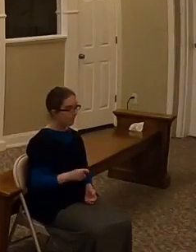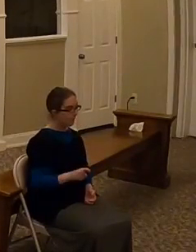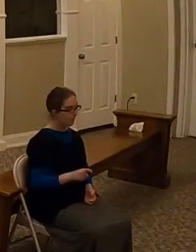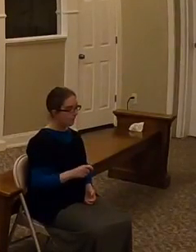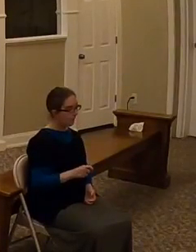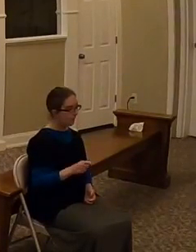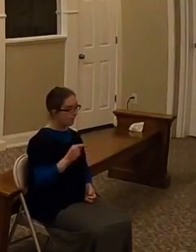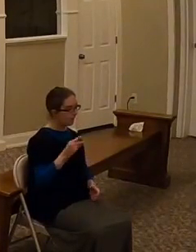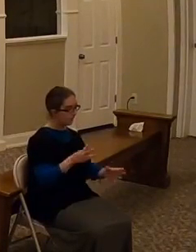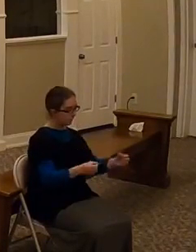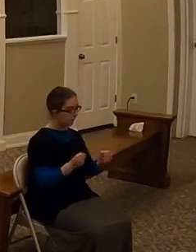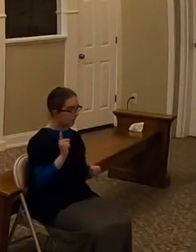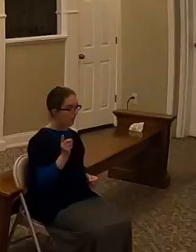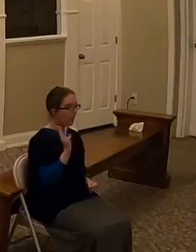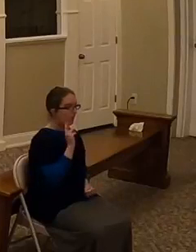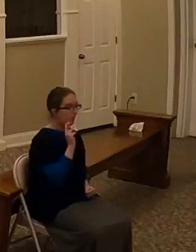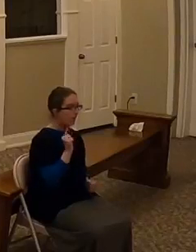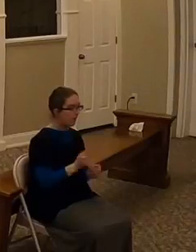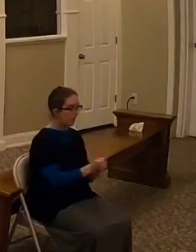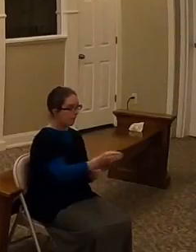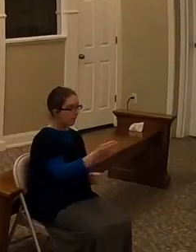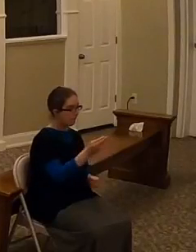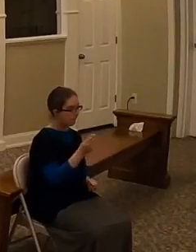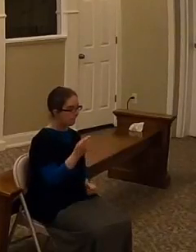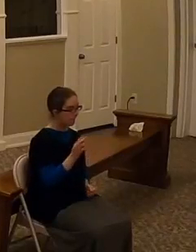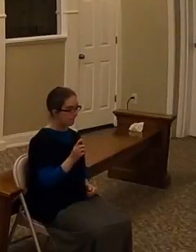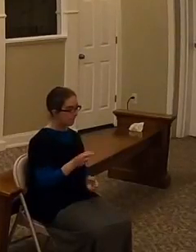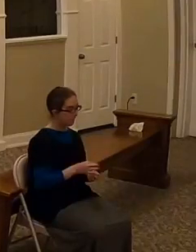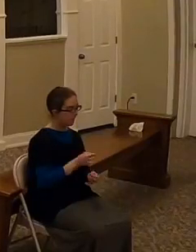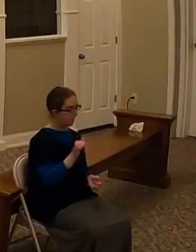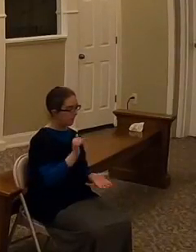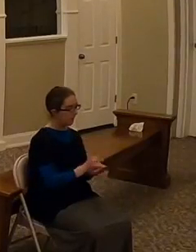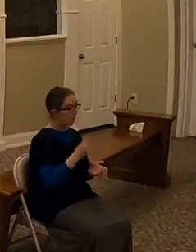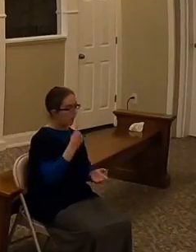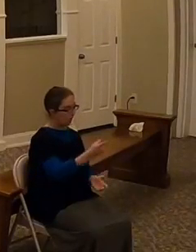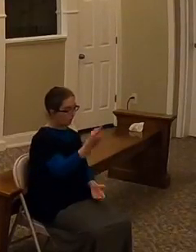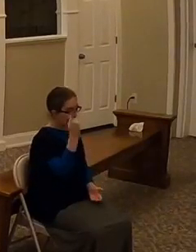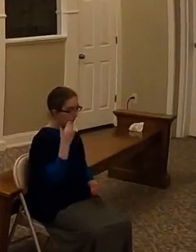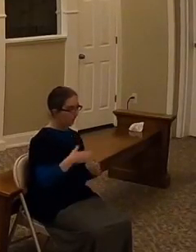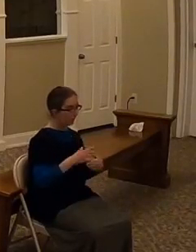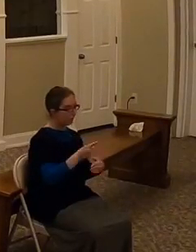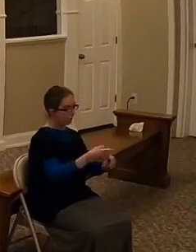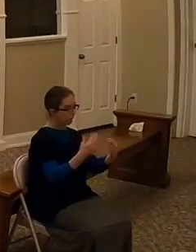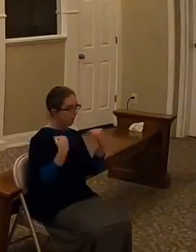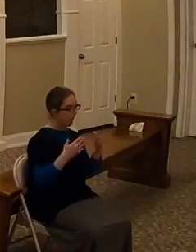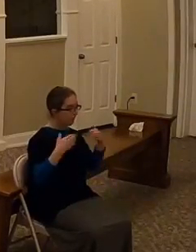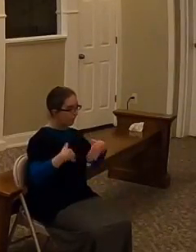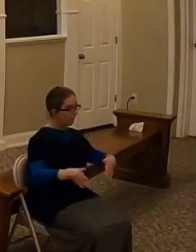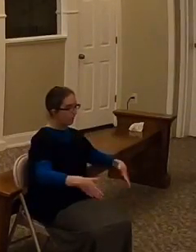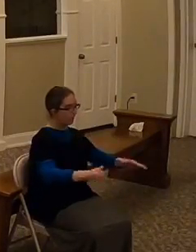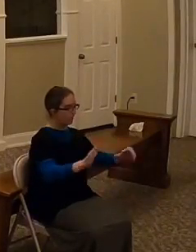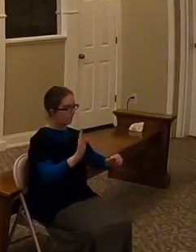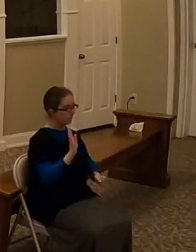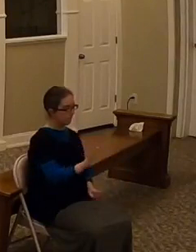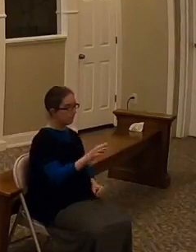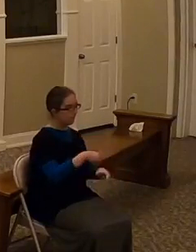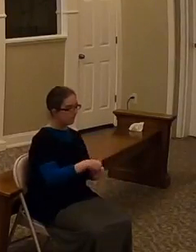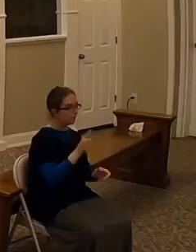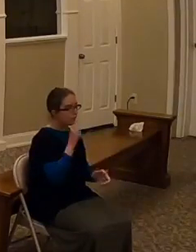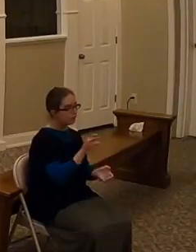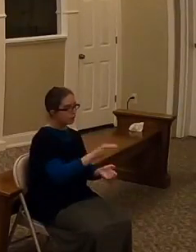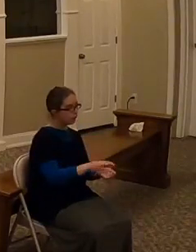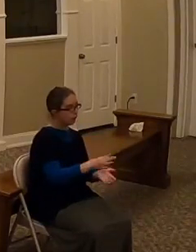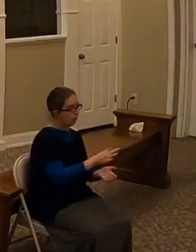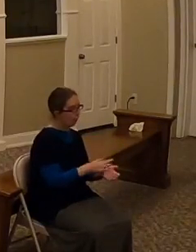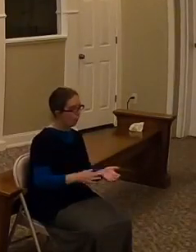we're led by the spirit. Okay? And that only comes after you have submitted yourselves in true